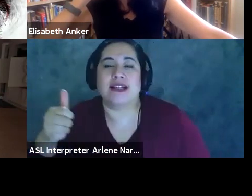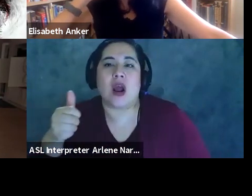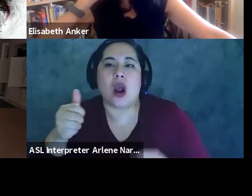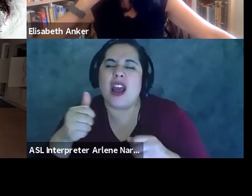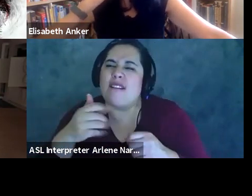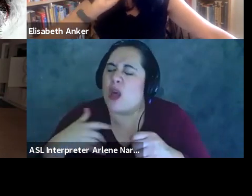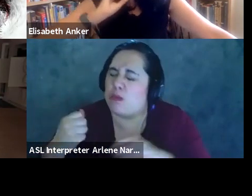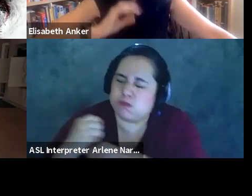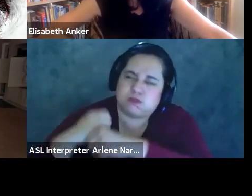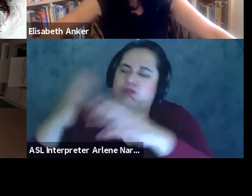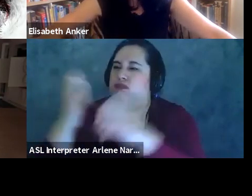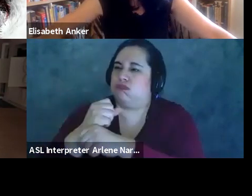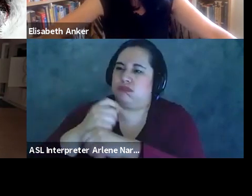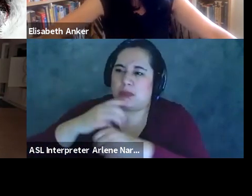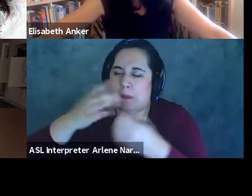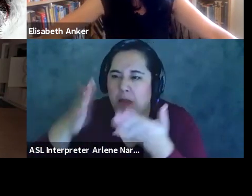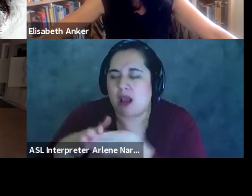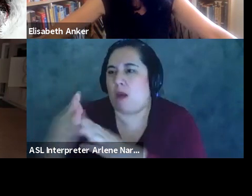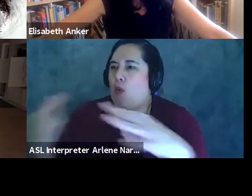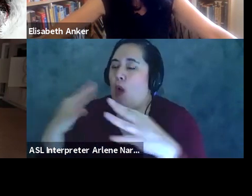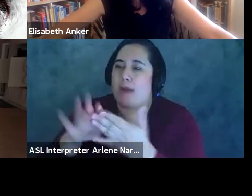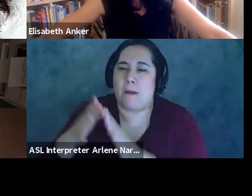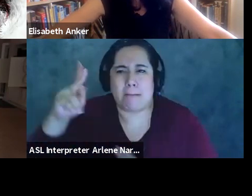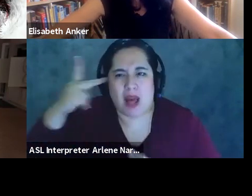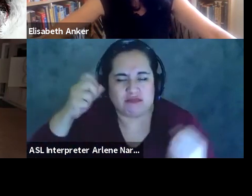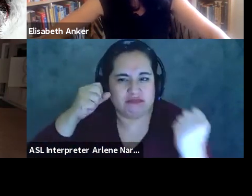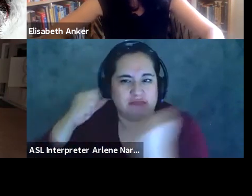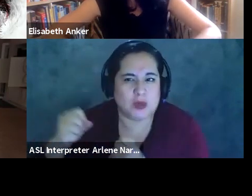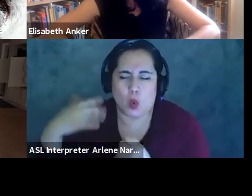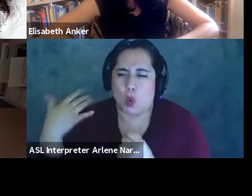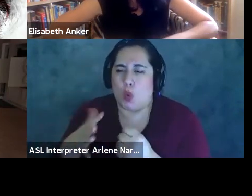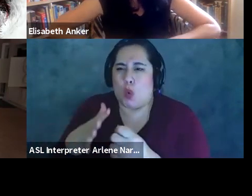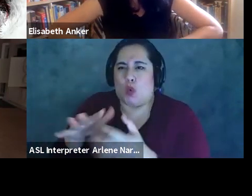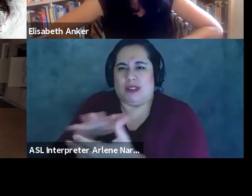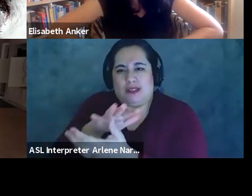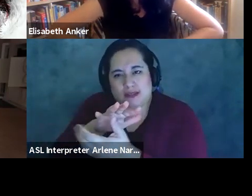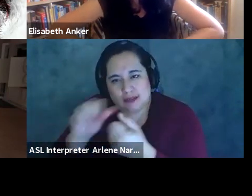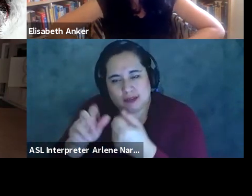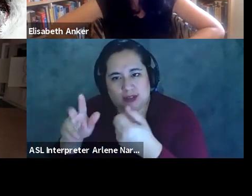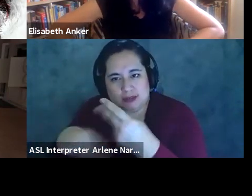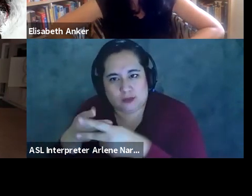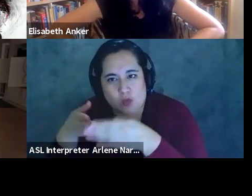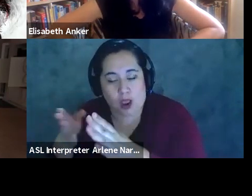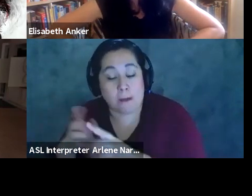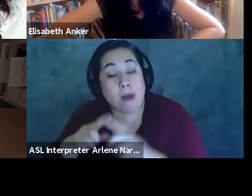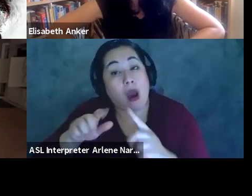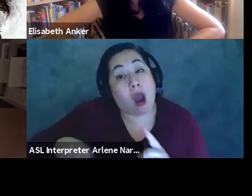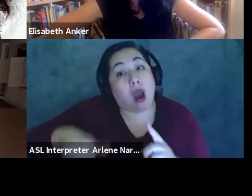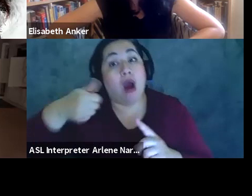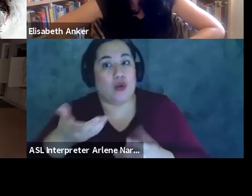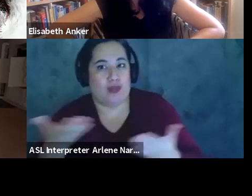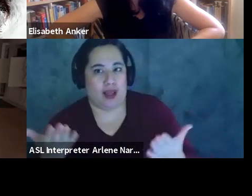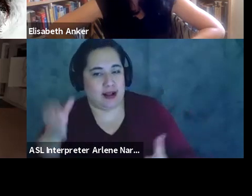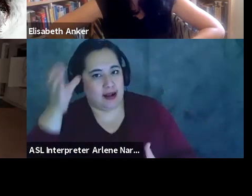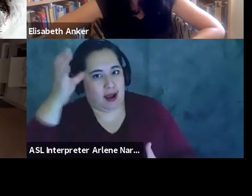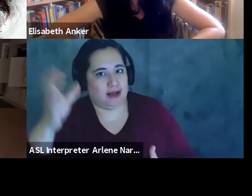explode into open warfare very quickly and be politicized in very devastating ways. I think the other thing which the concept of civil war really